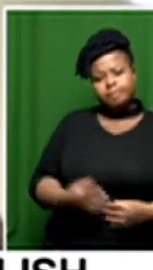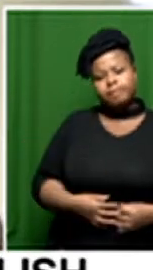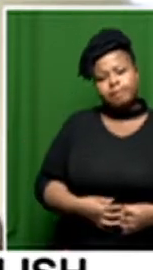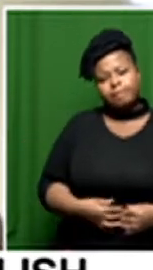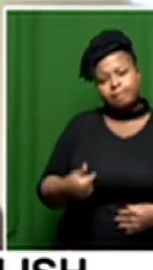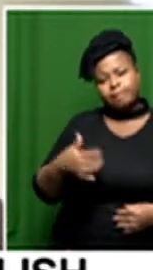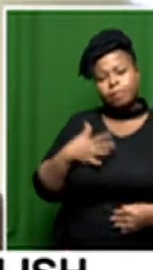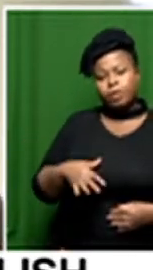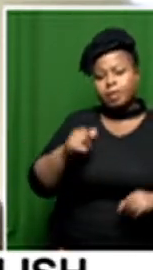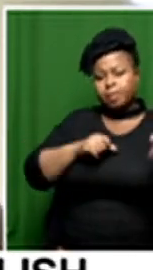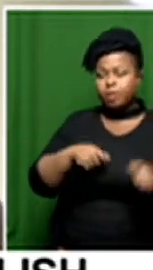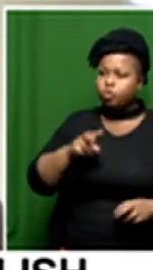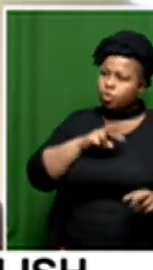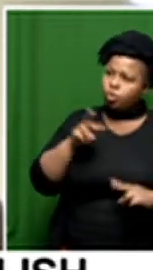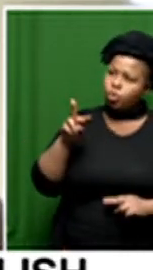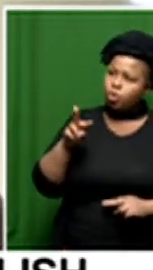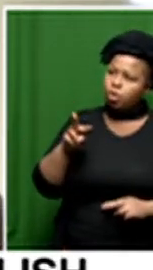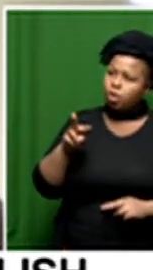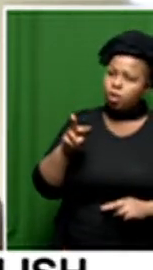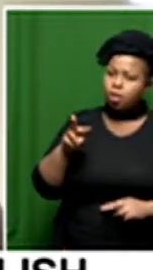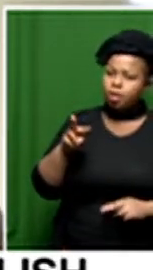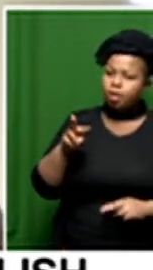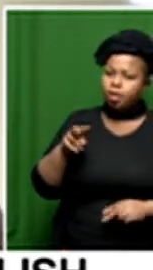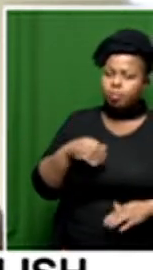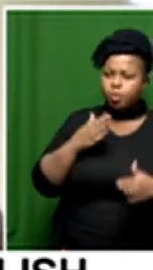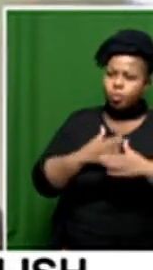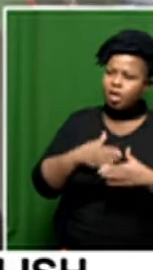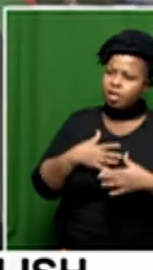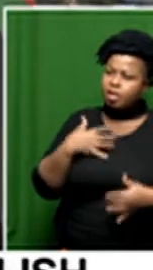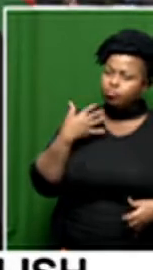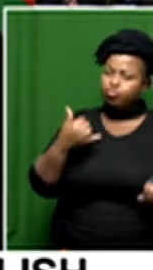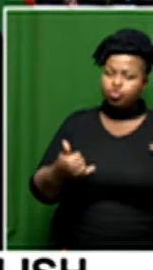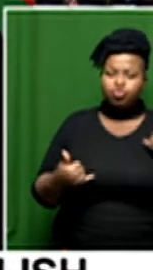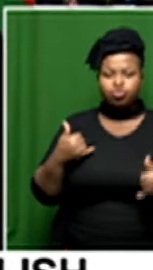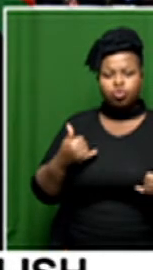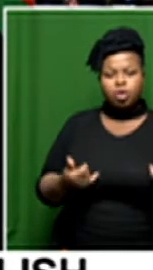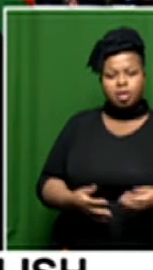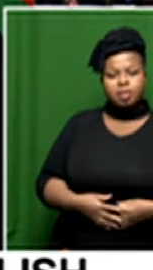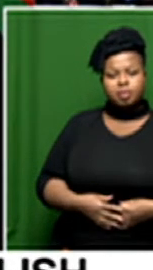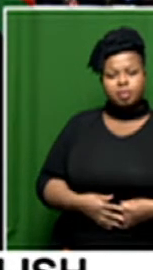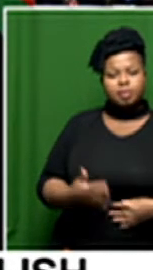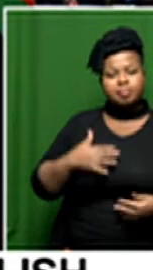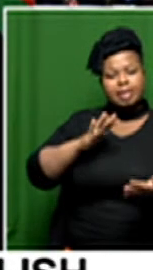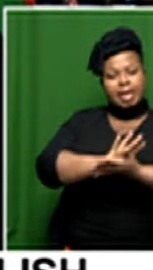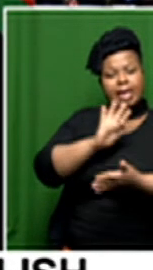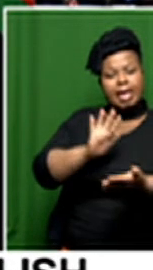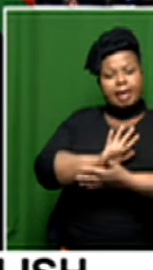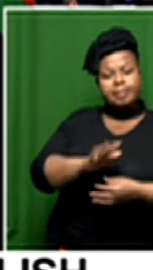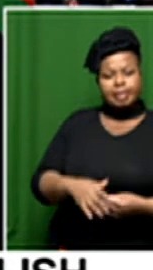I just want people to kind of look at my work and get this like sense of joy and just like overall happiness.